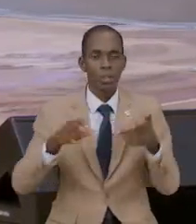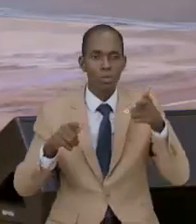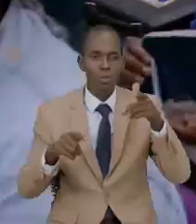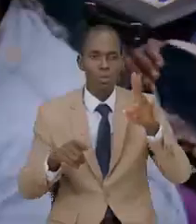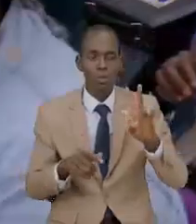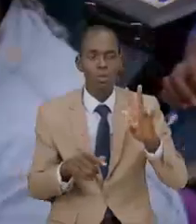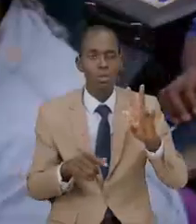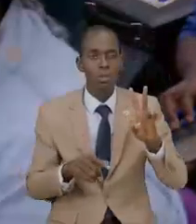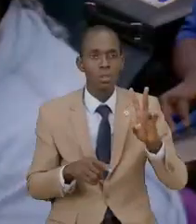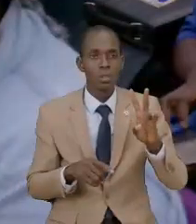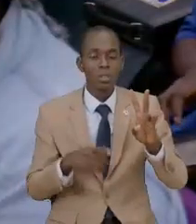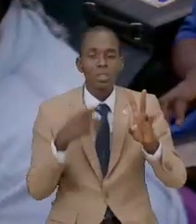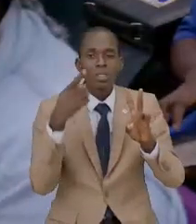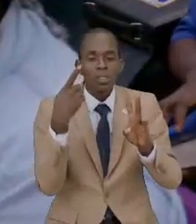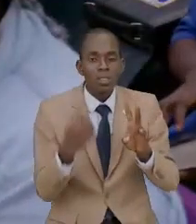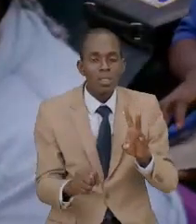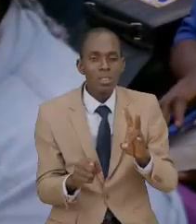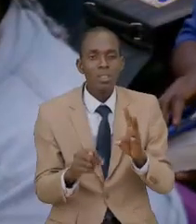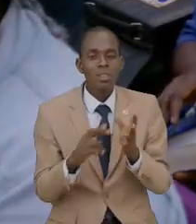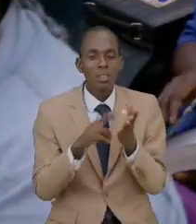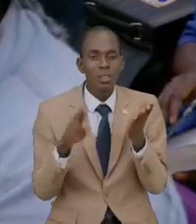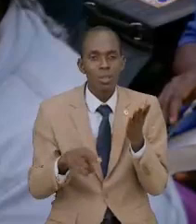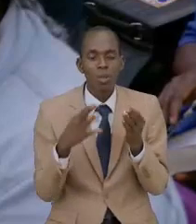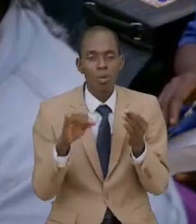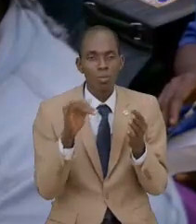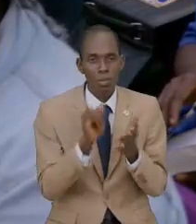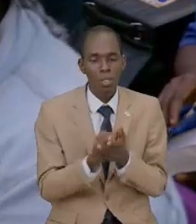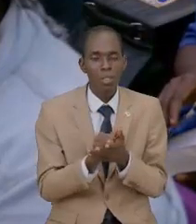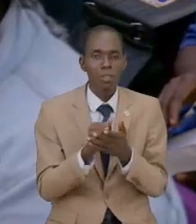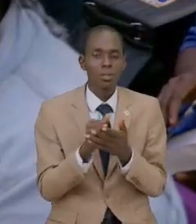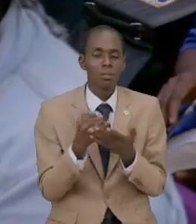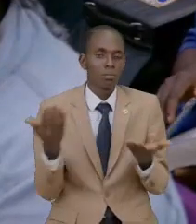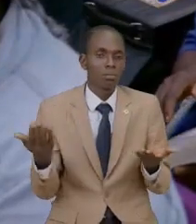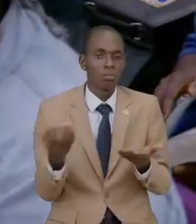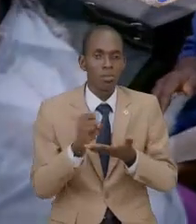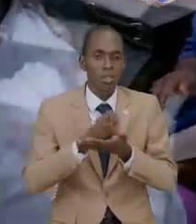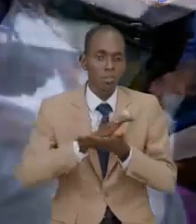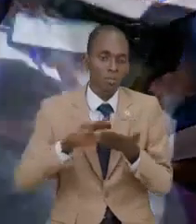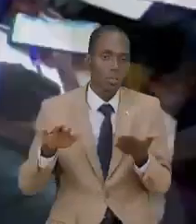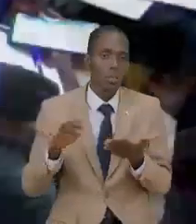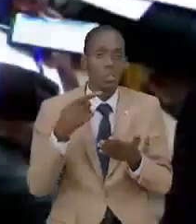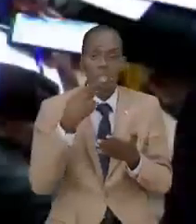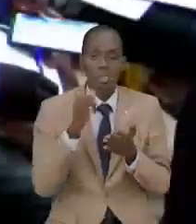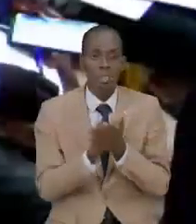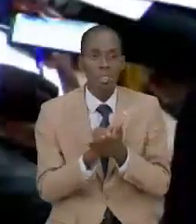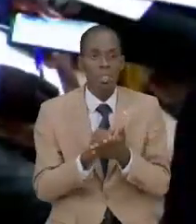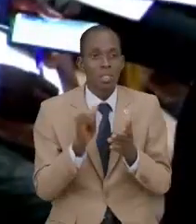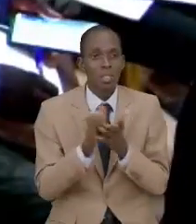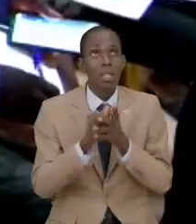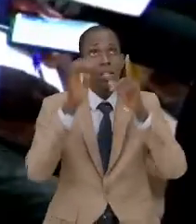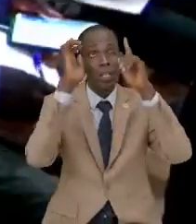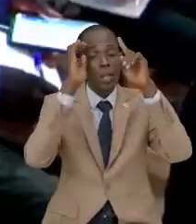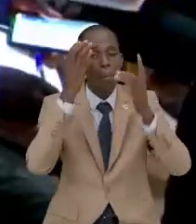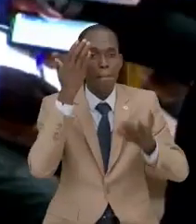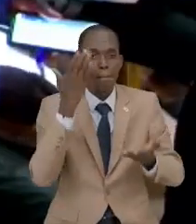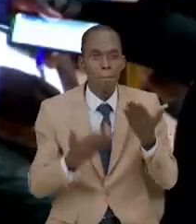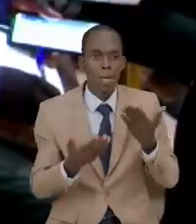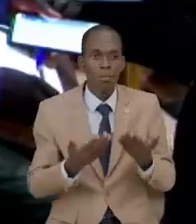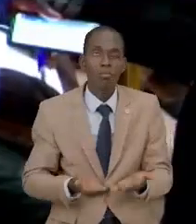The consequence of that sanctification. It says that he might